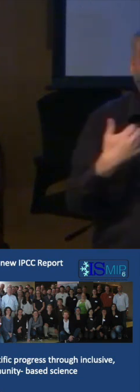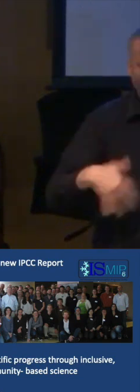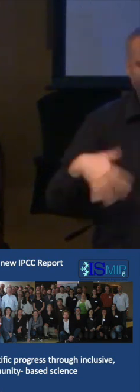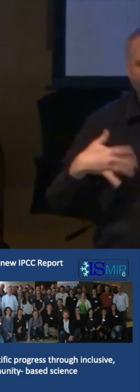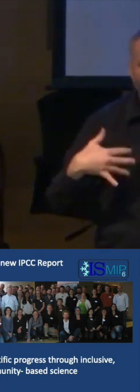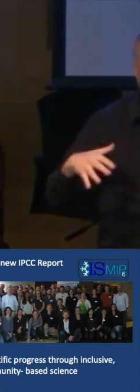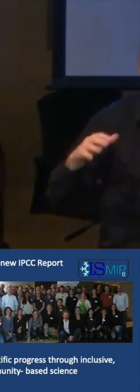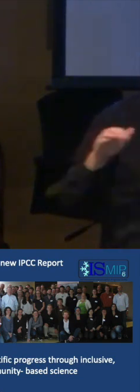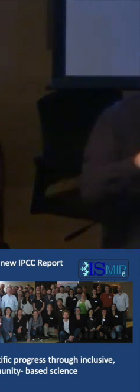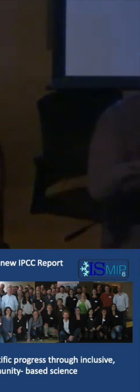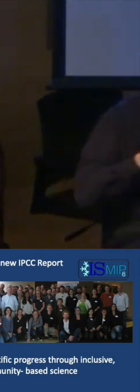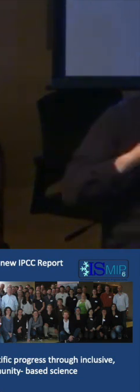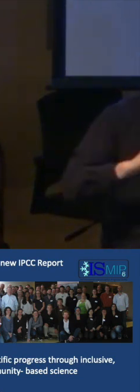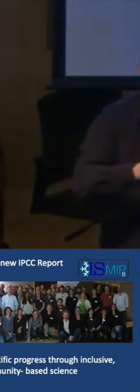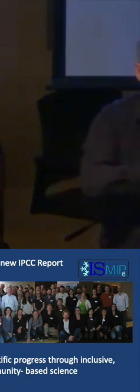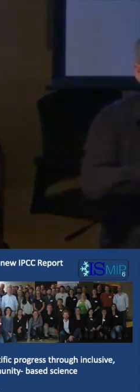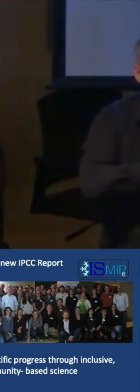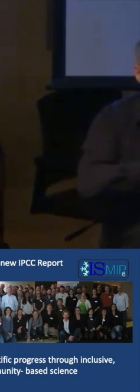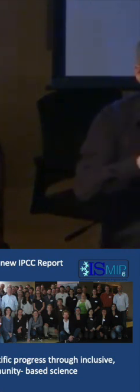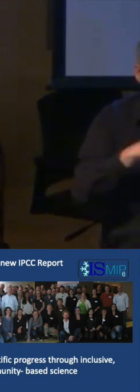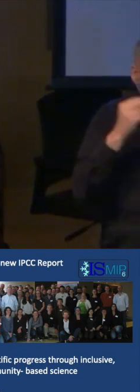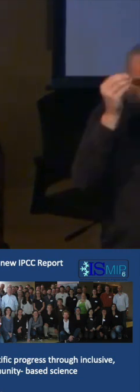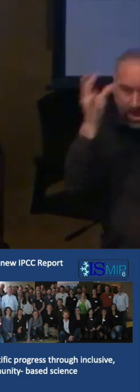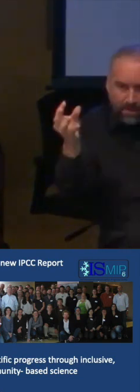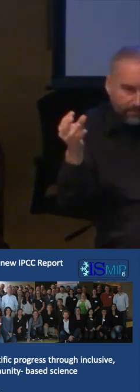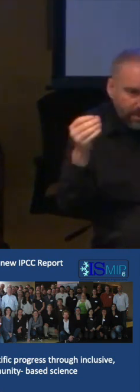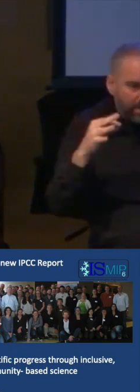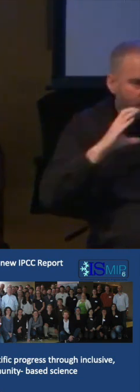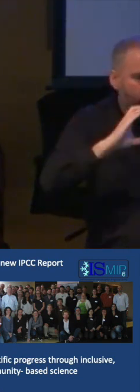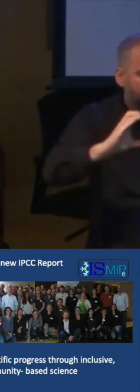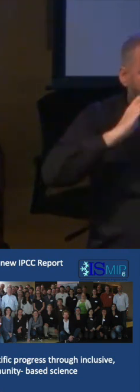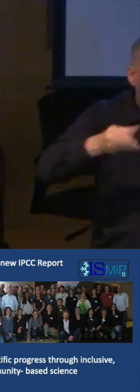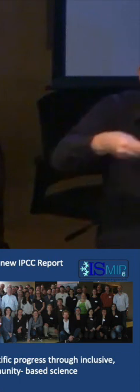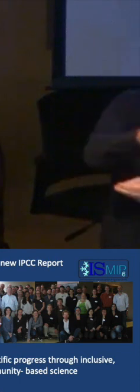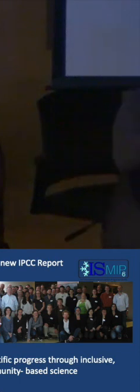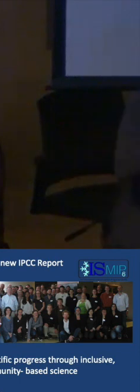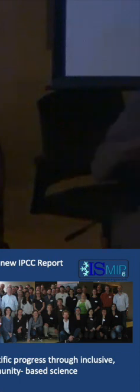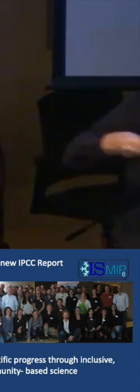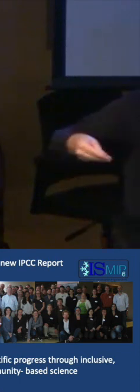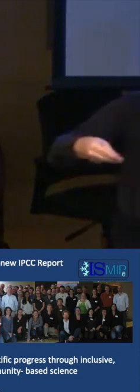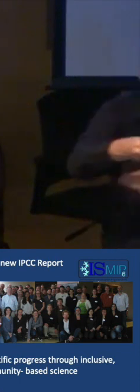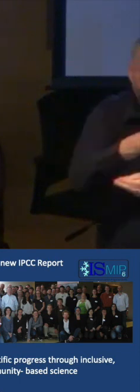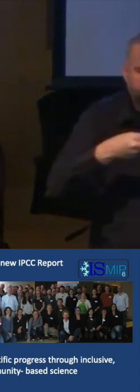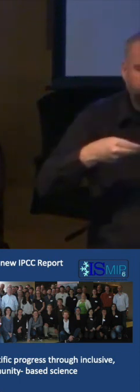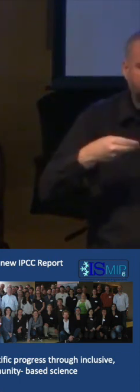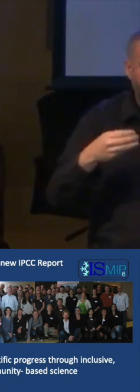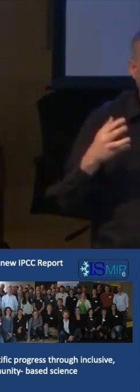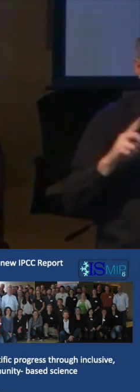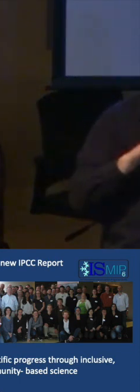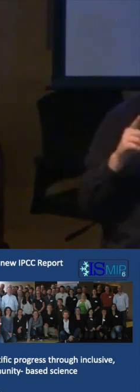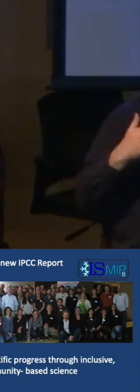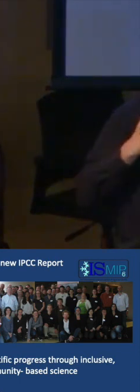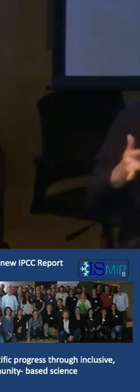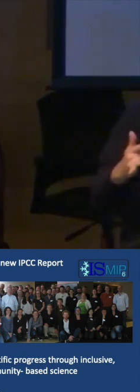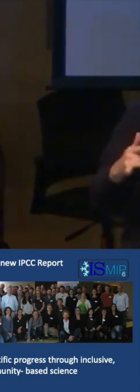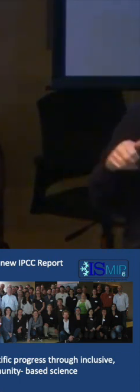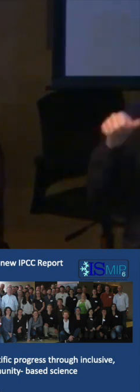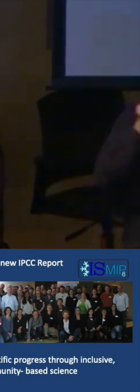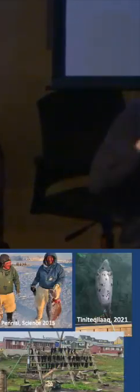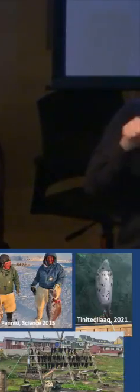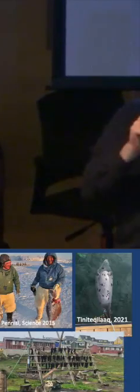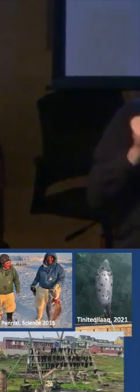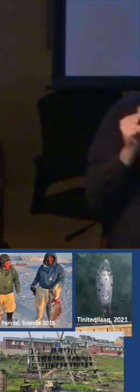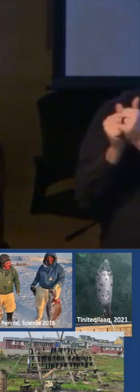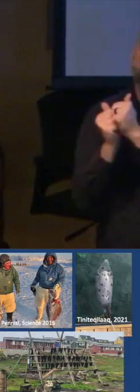best knowledge in. And it's very different from the competitive science model of a group trying to be